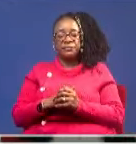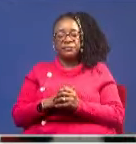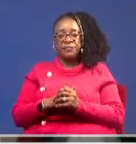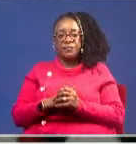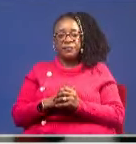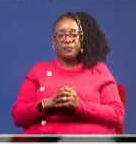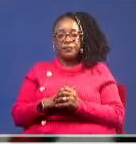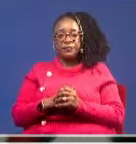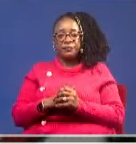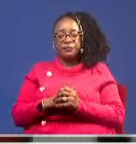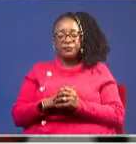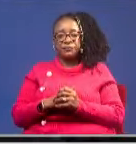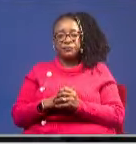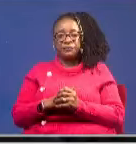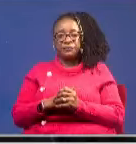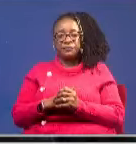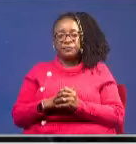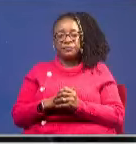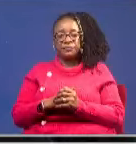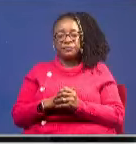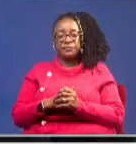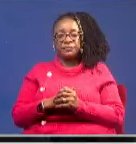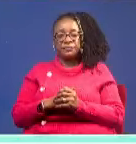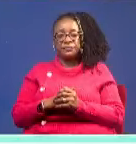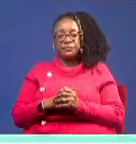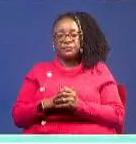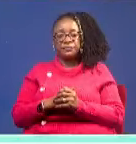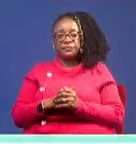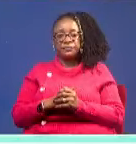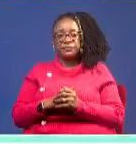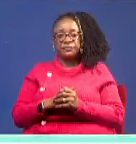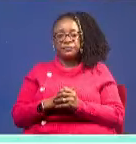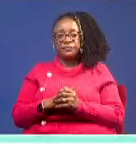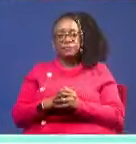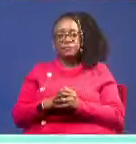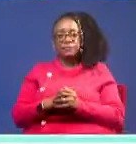Let's take another quick commercial break.